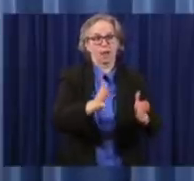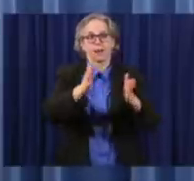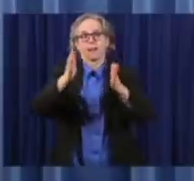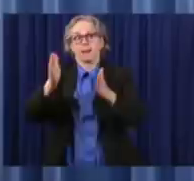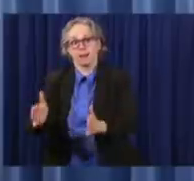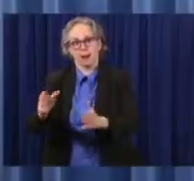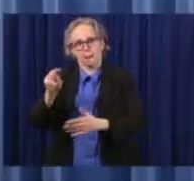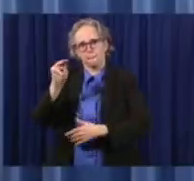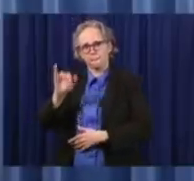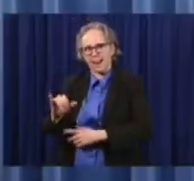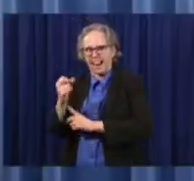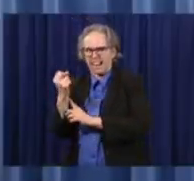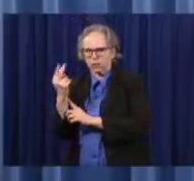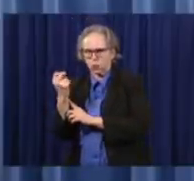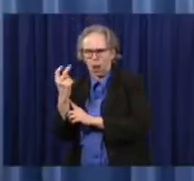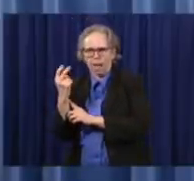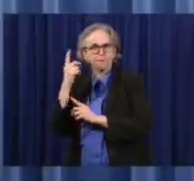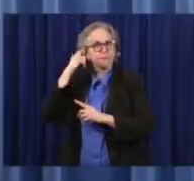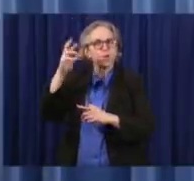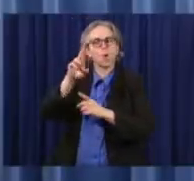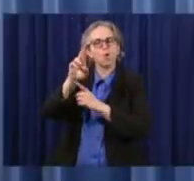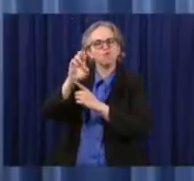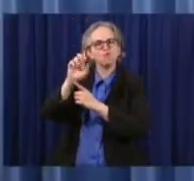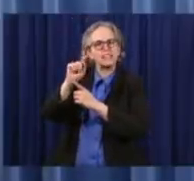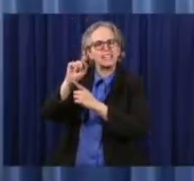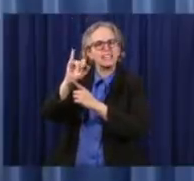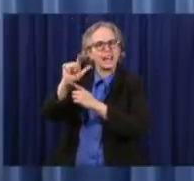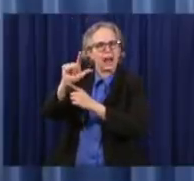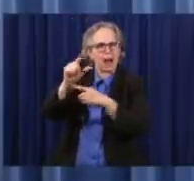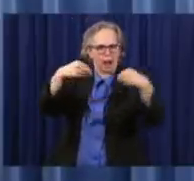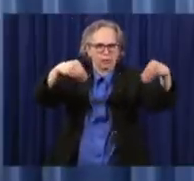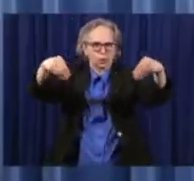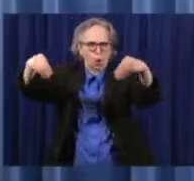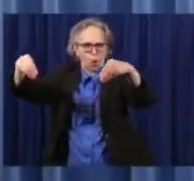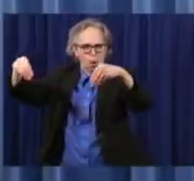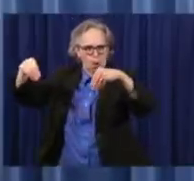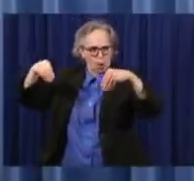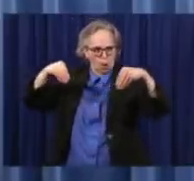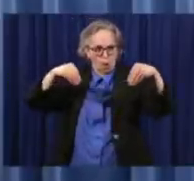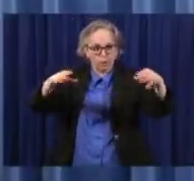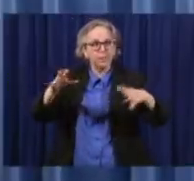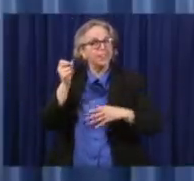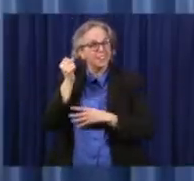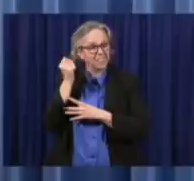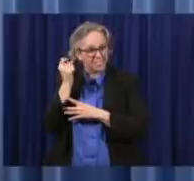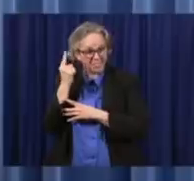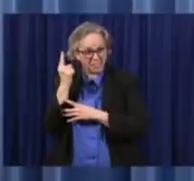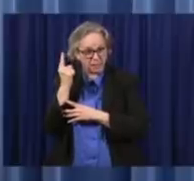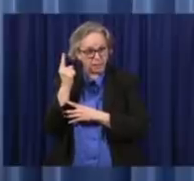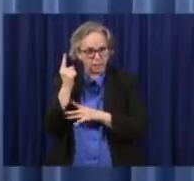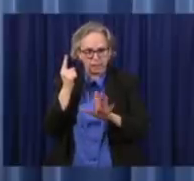retail. And we're also doing something right now. And this is